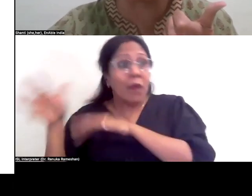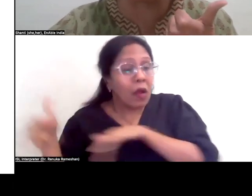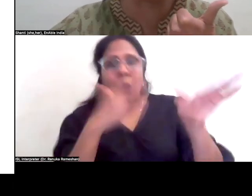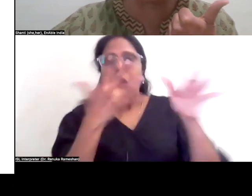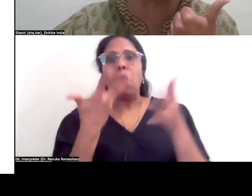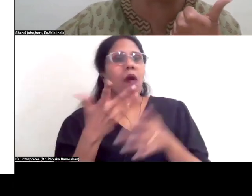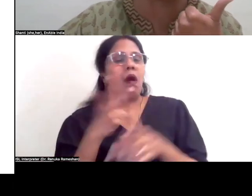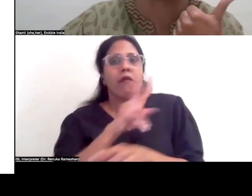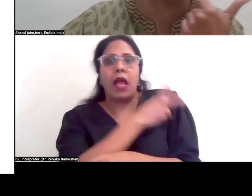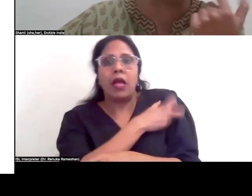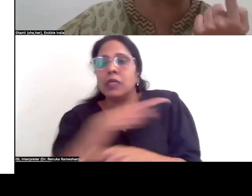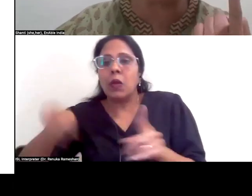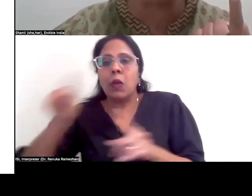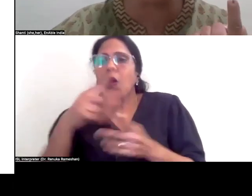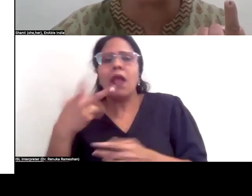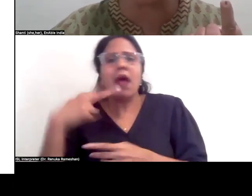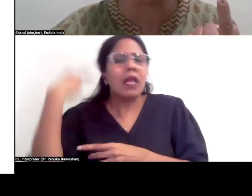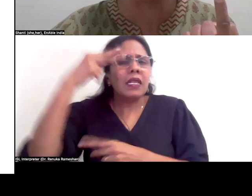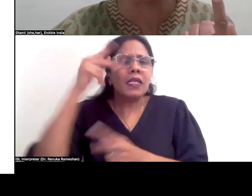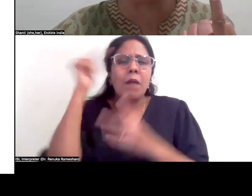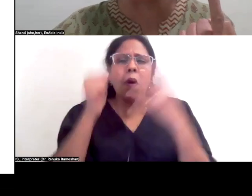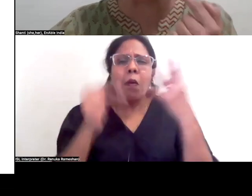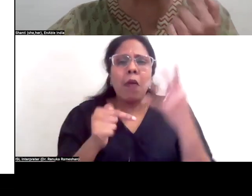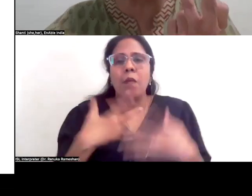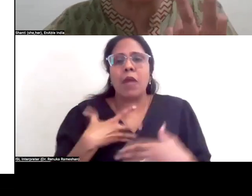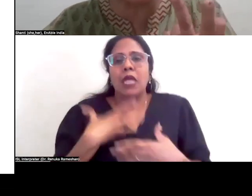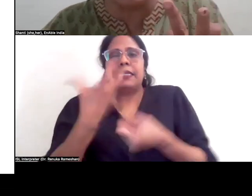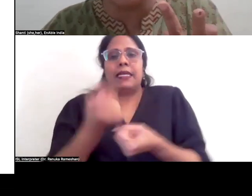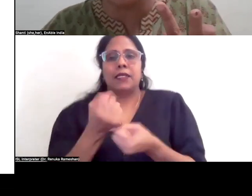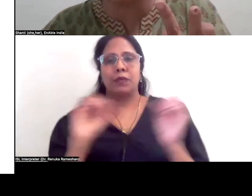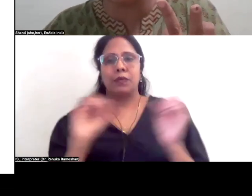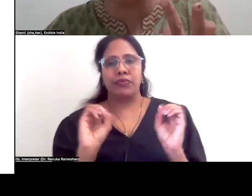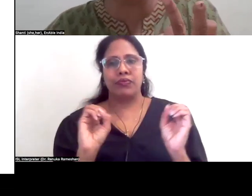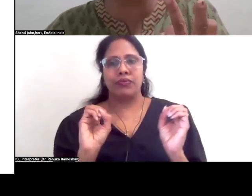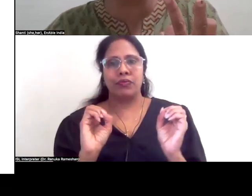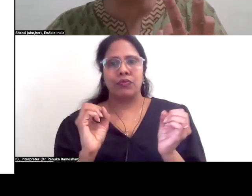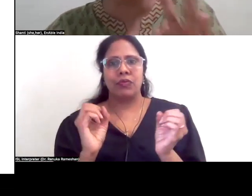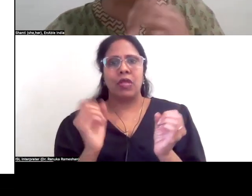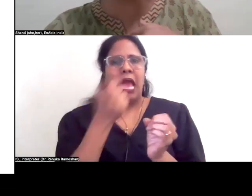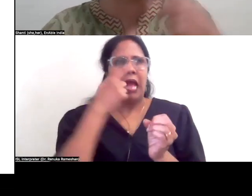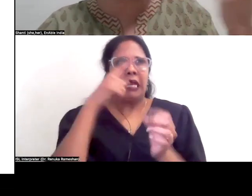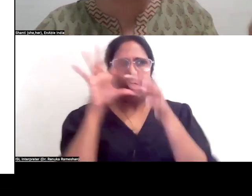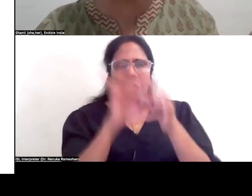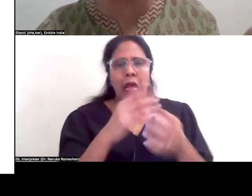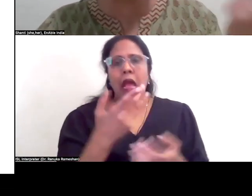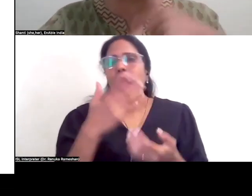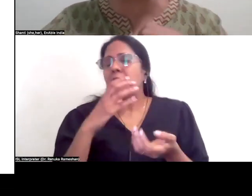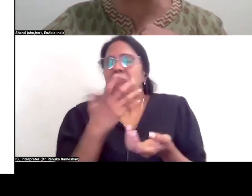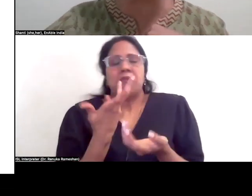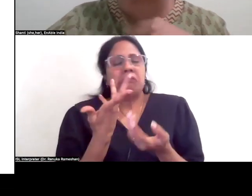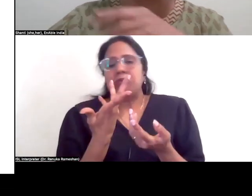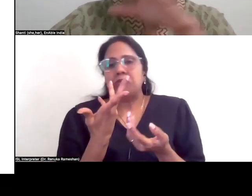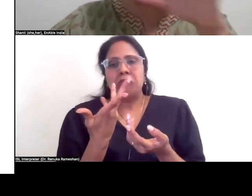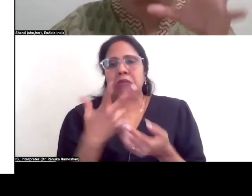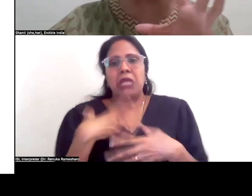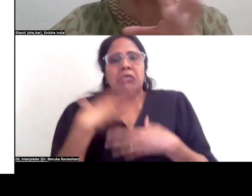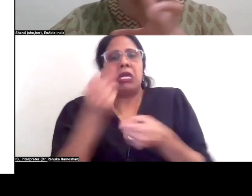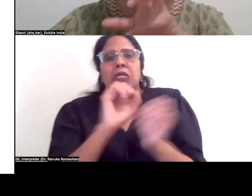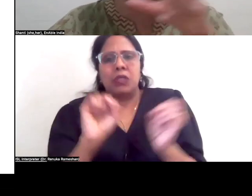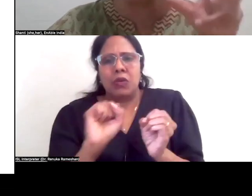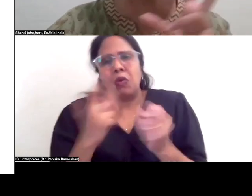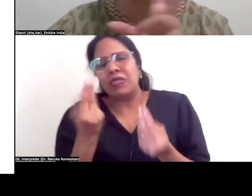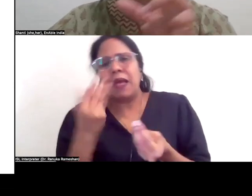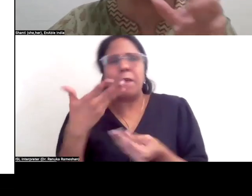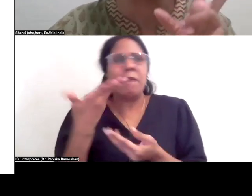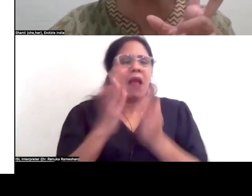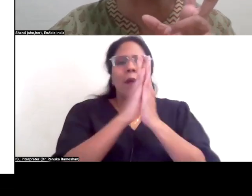very often in the healthcare professional, a lot of disinformation. Sometimes it's a religious belief, or my friend doesn't take it, I won't take it, whatever.